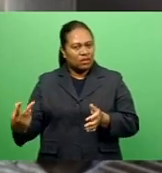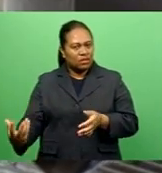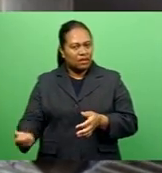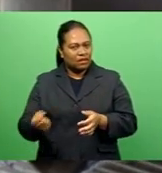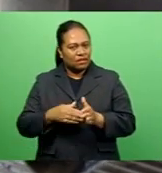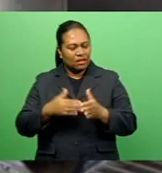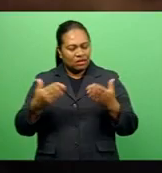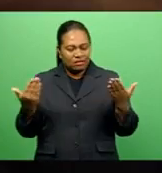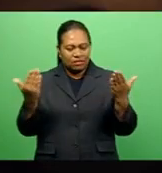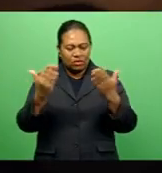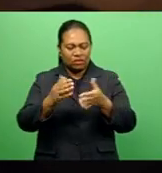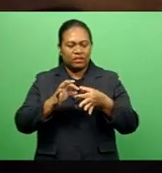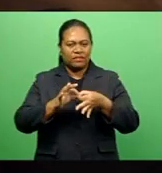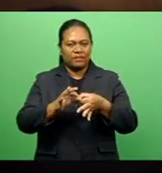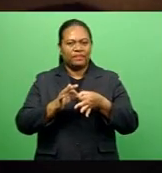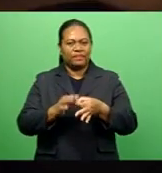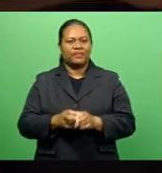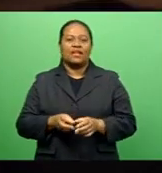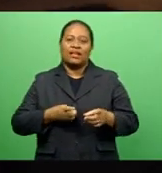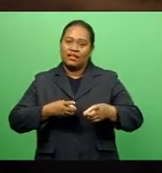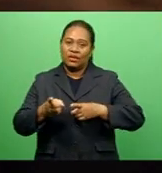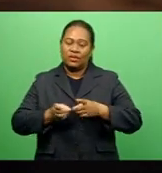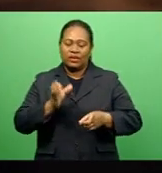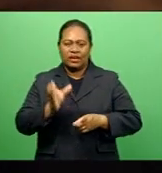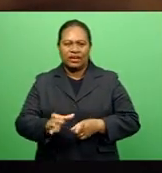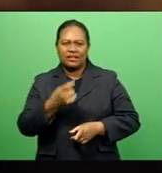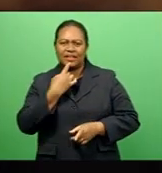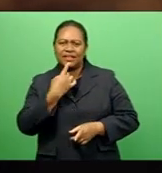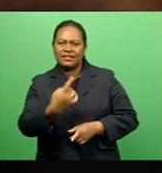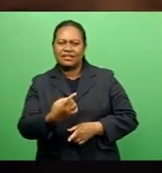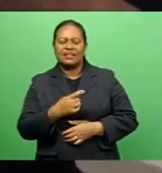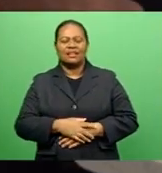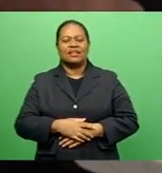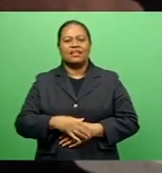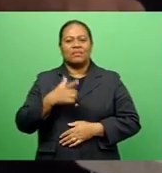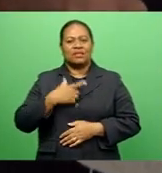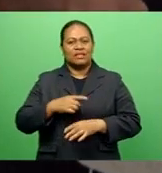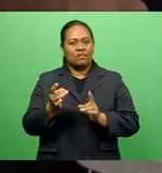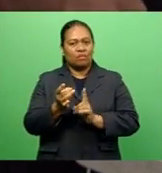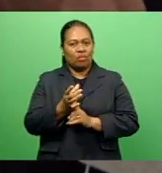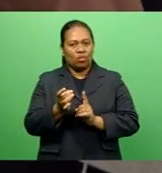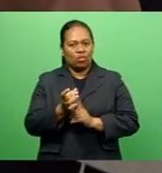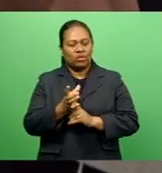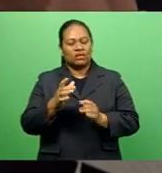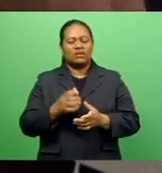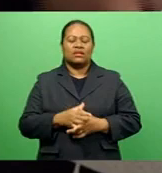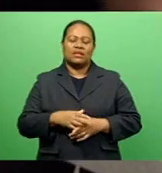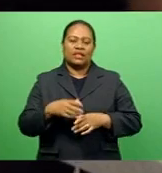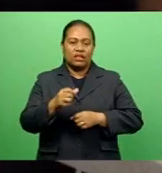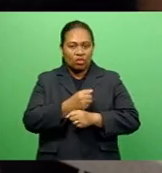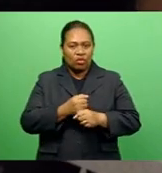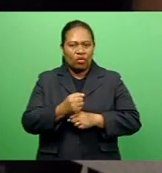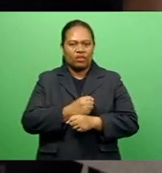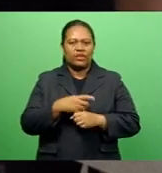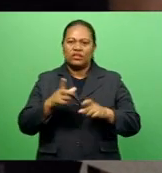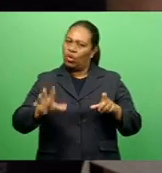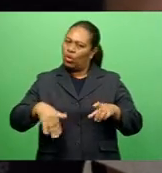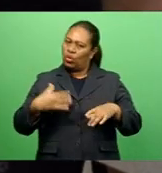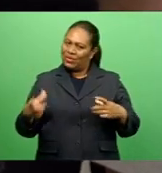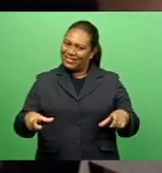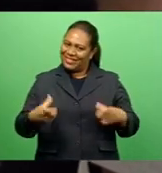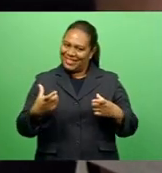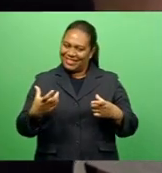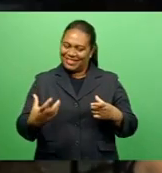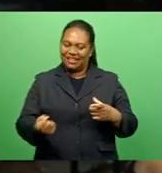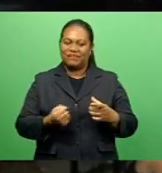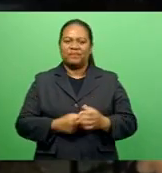doing that sort of thing. Co-director Darren Bentley Fisher says the cost of importing coffee has always been a challenge. We had a coffee supplier out